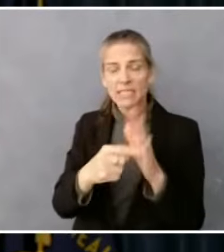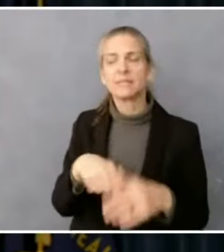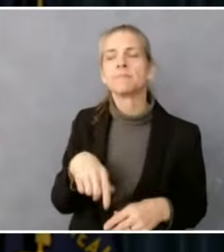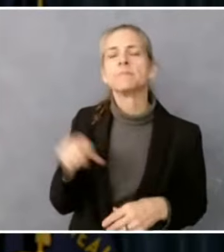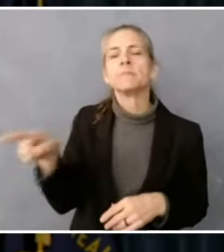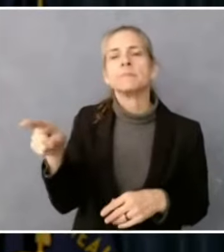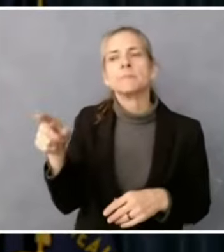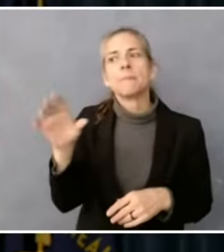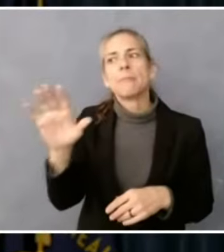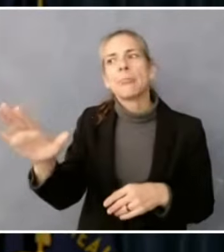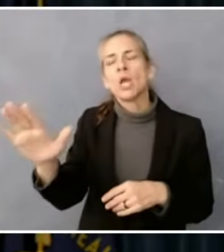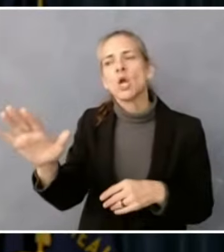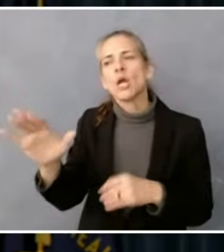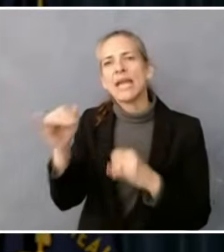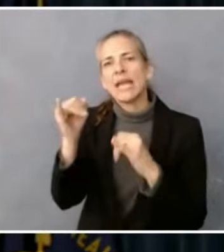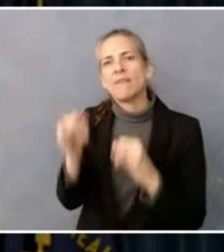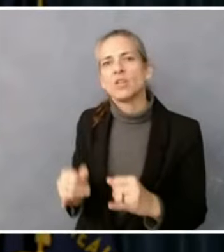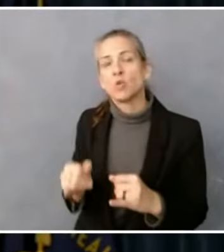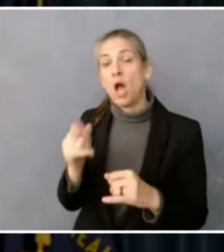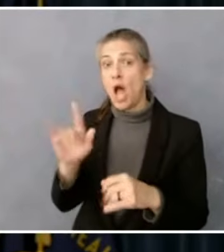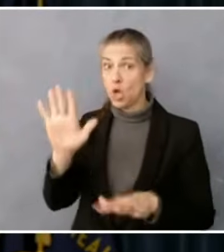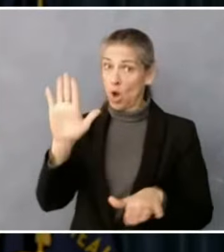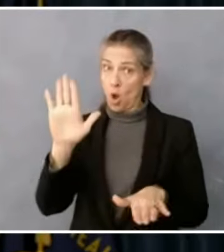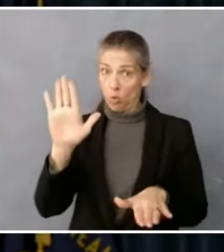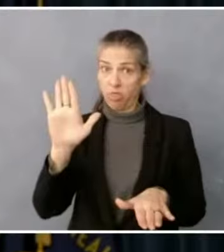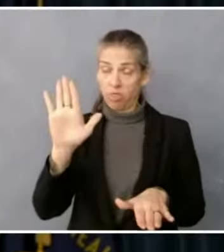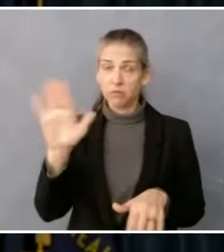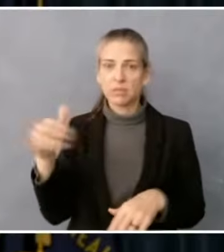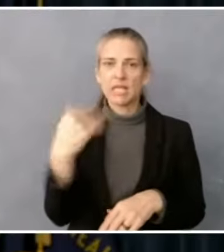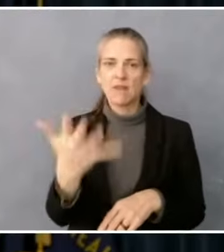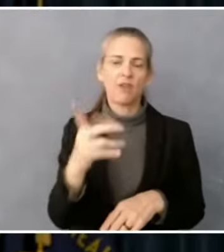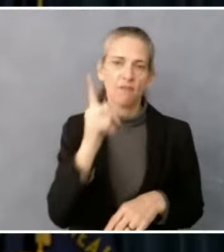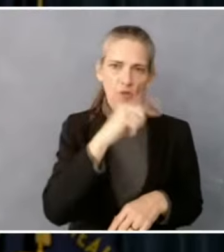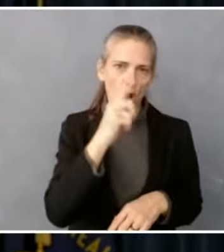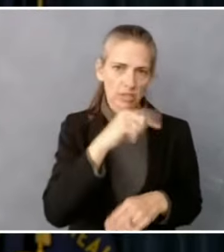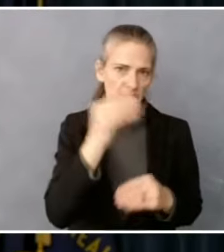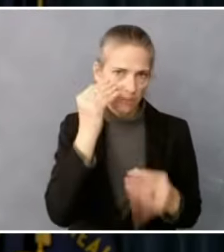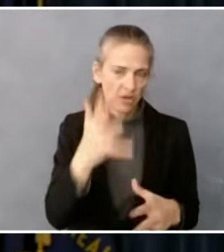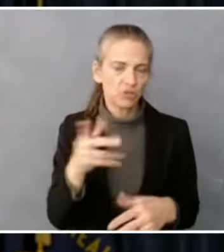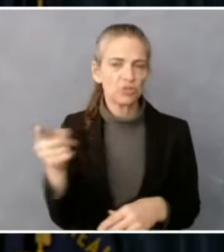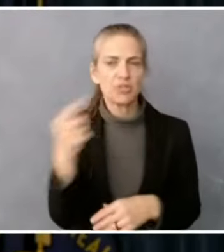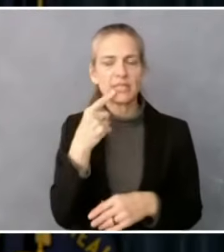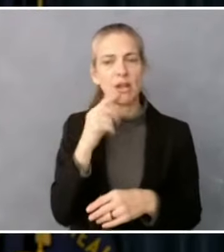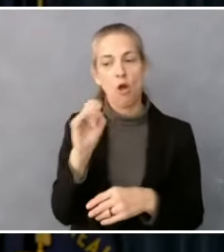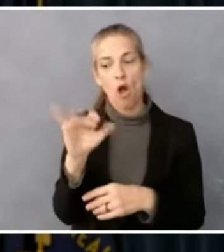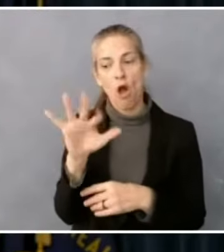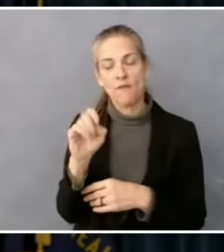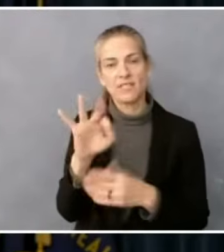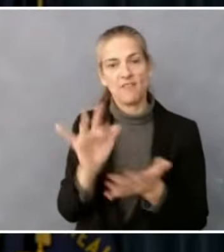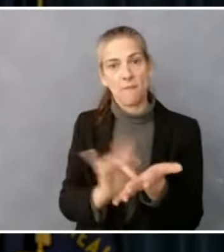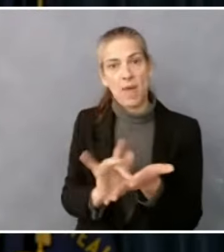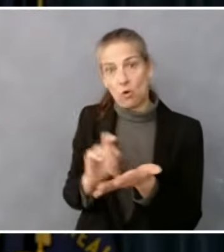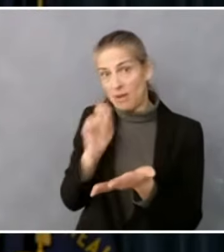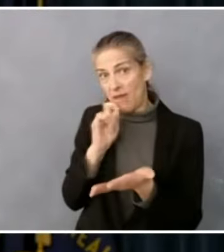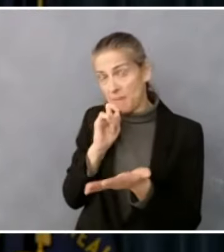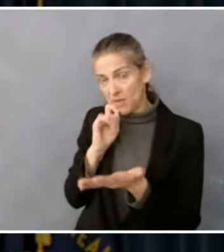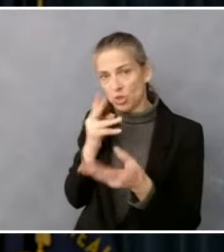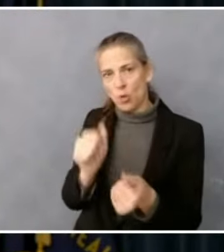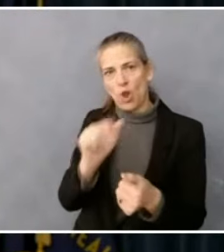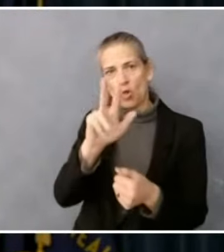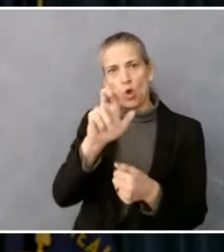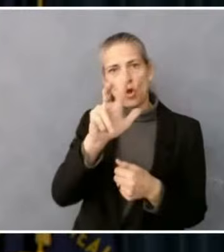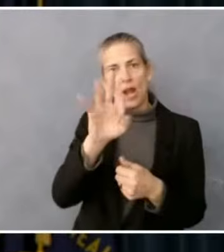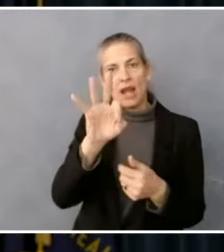her individual, under oath, by the way, giving false information, claimed Office of Medical Cannabis spent $339,000